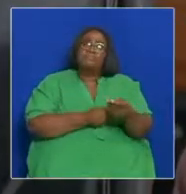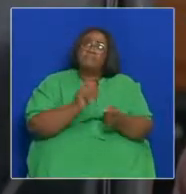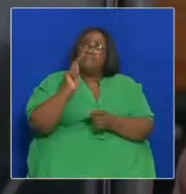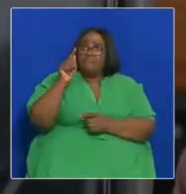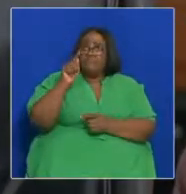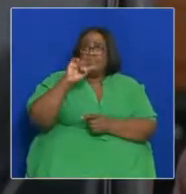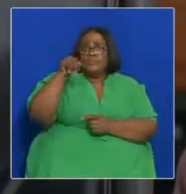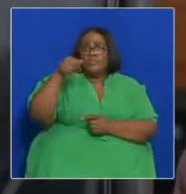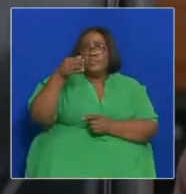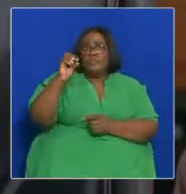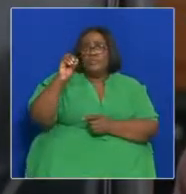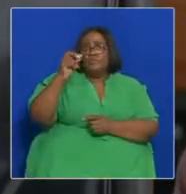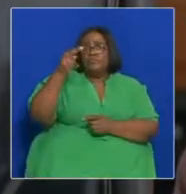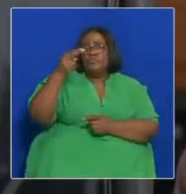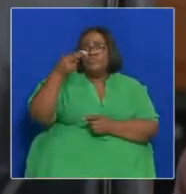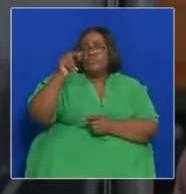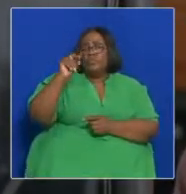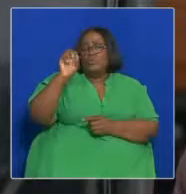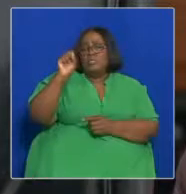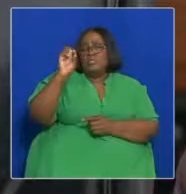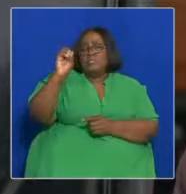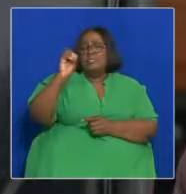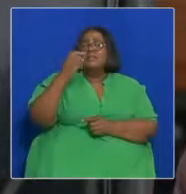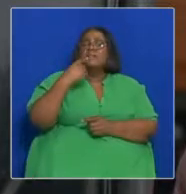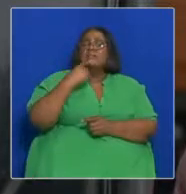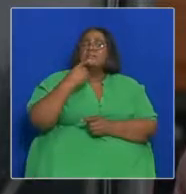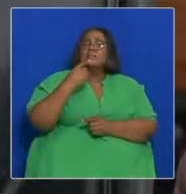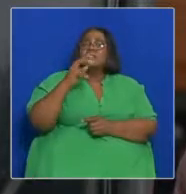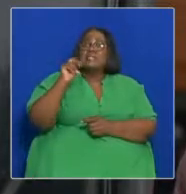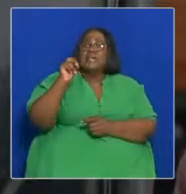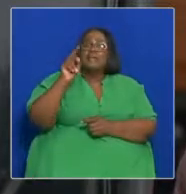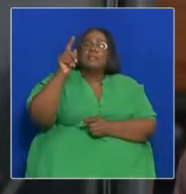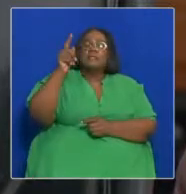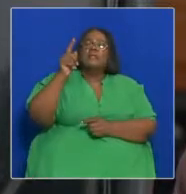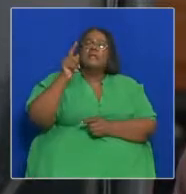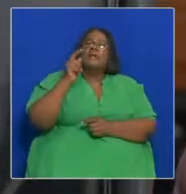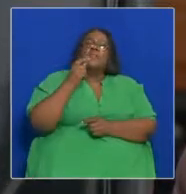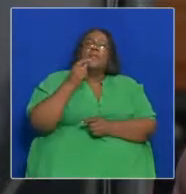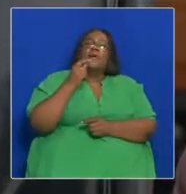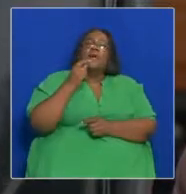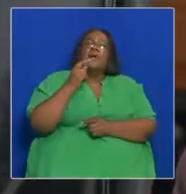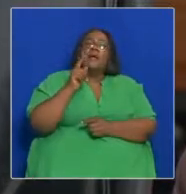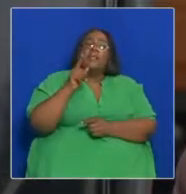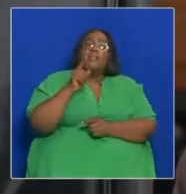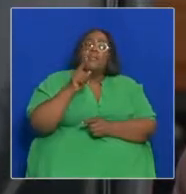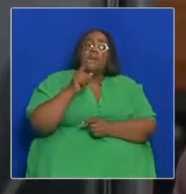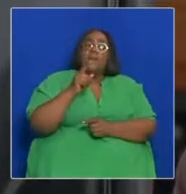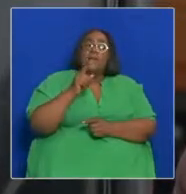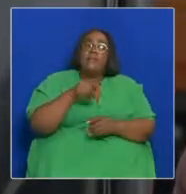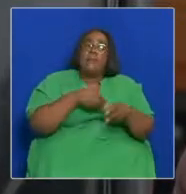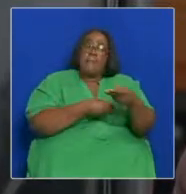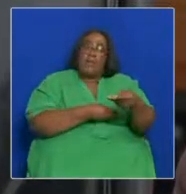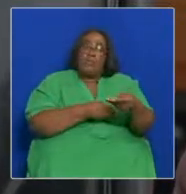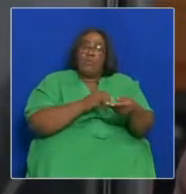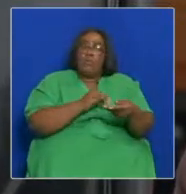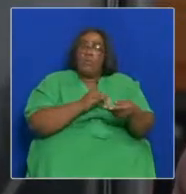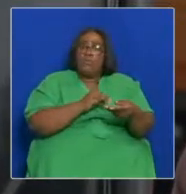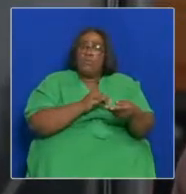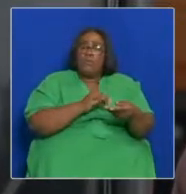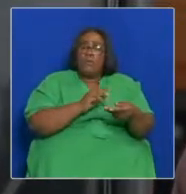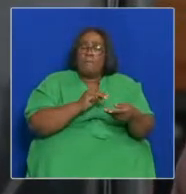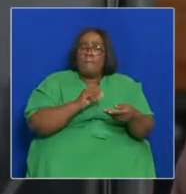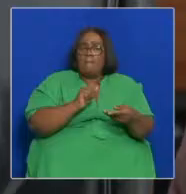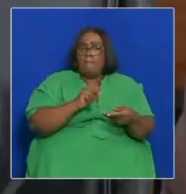just a draft, she would have been misleading this commission. Well, at its lightest, she would have